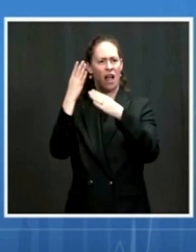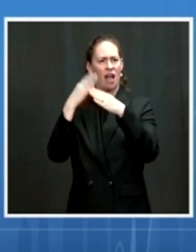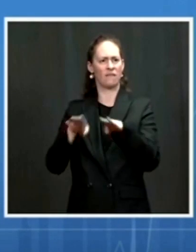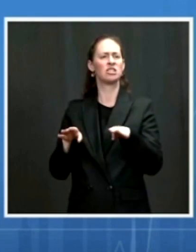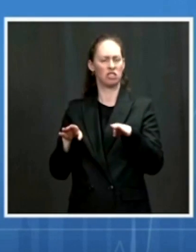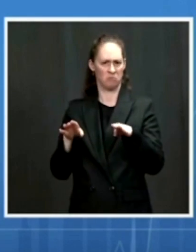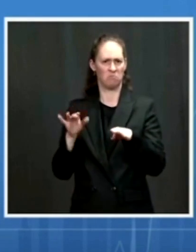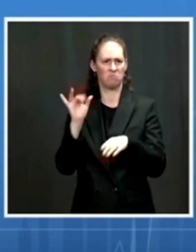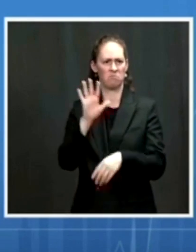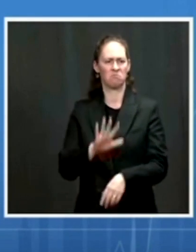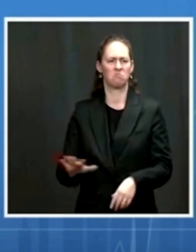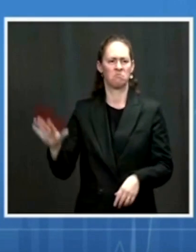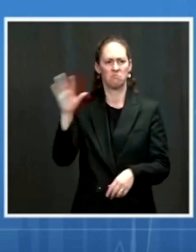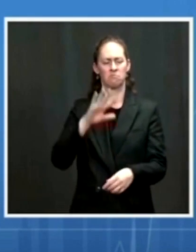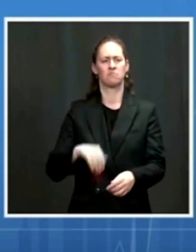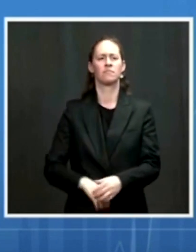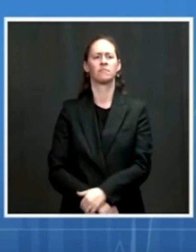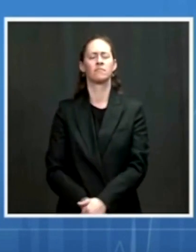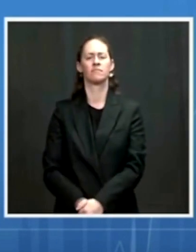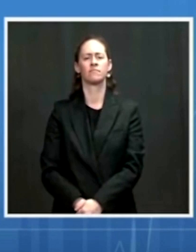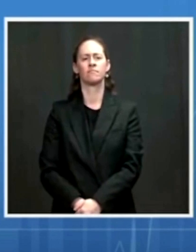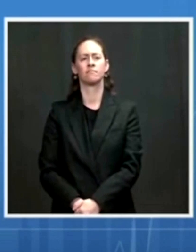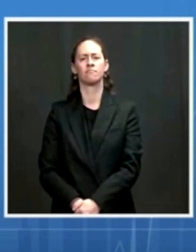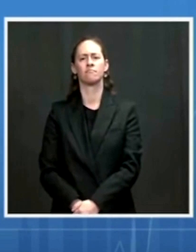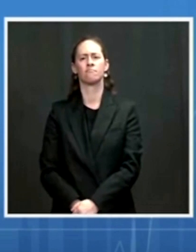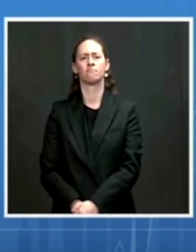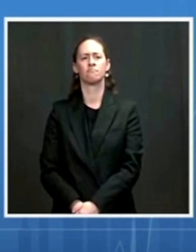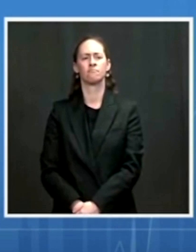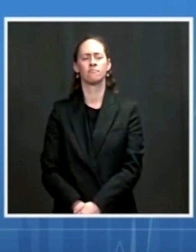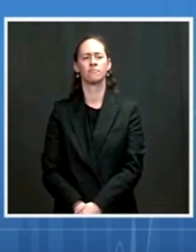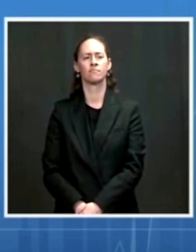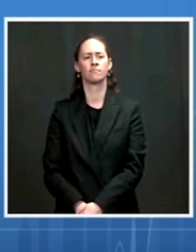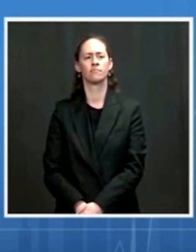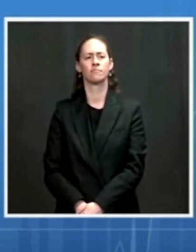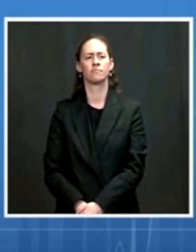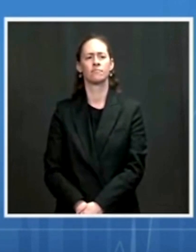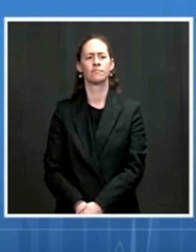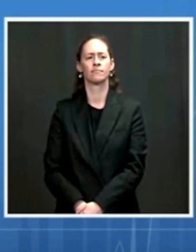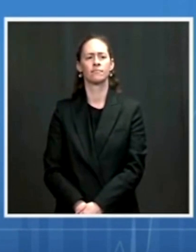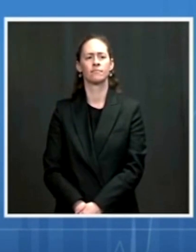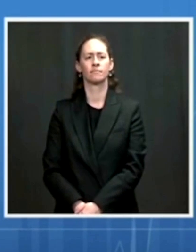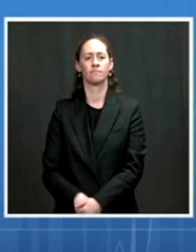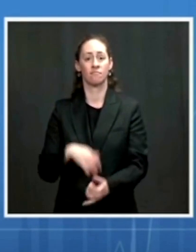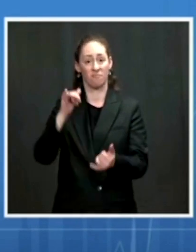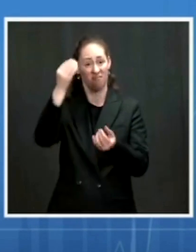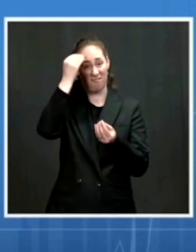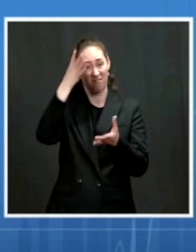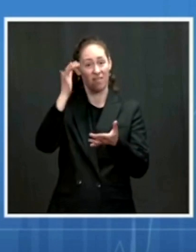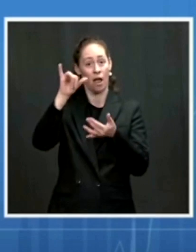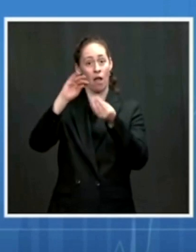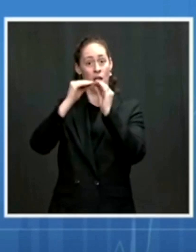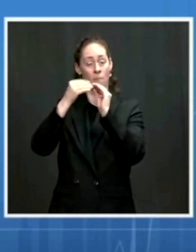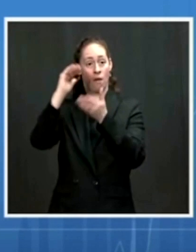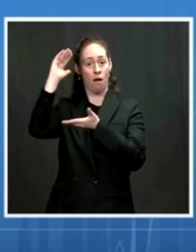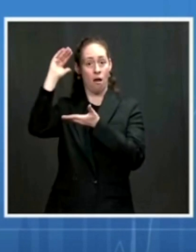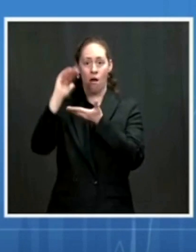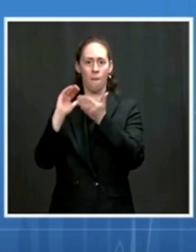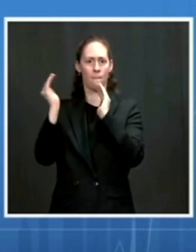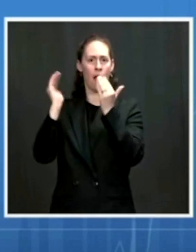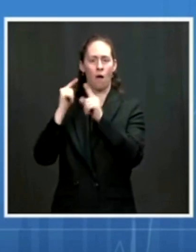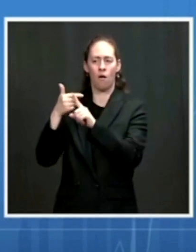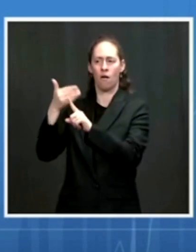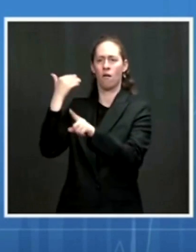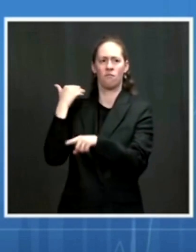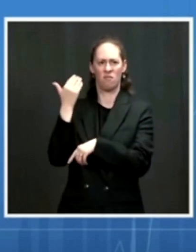represents yet another decrease of more than 19% from the prior seven-day average and also marks the second day in a row